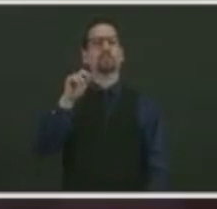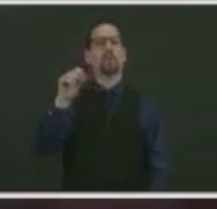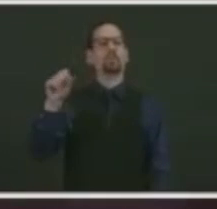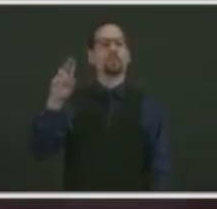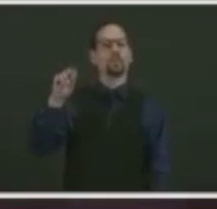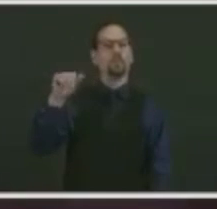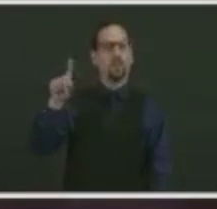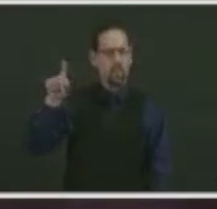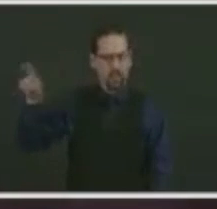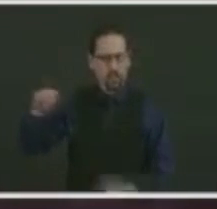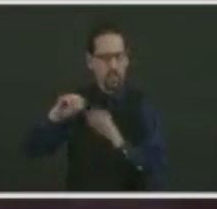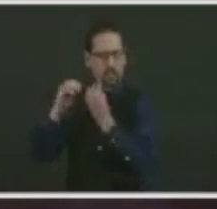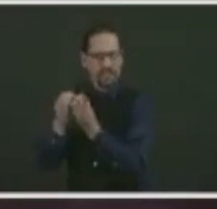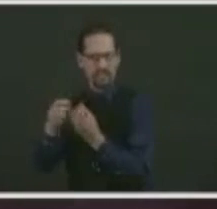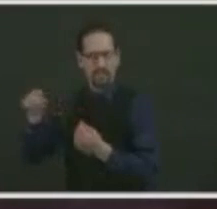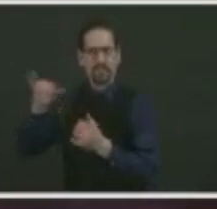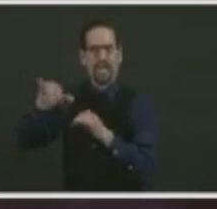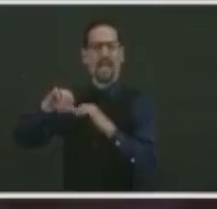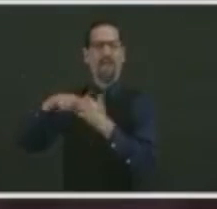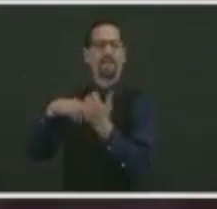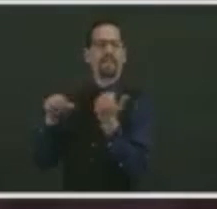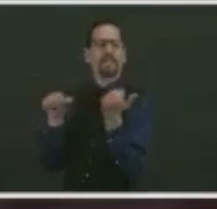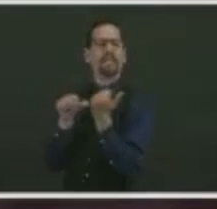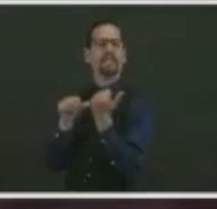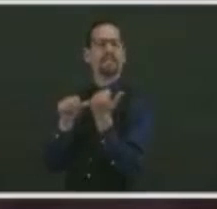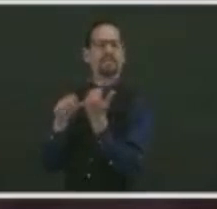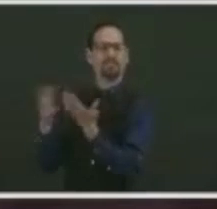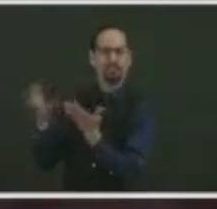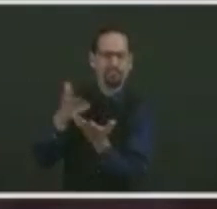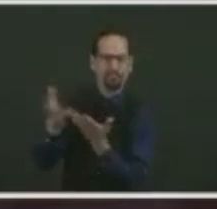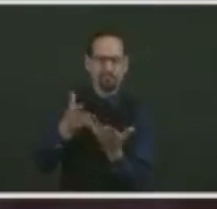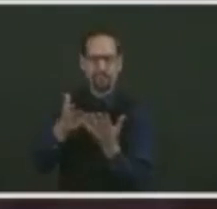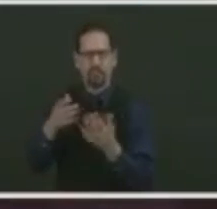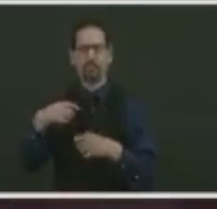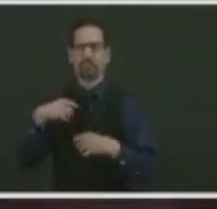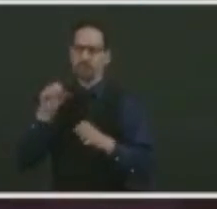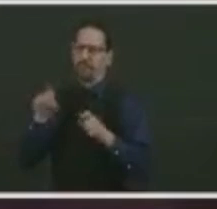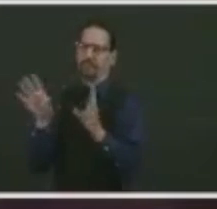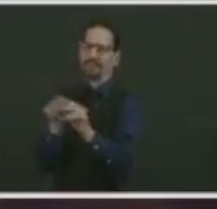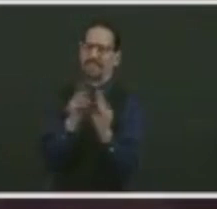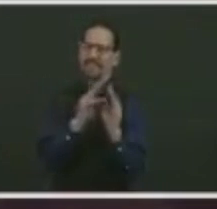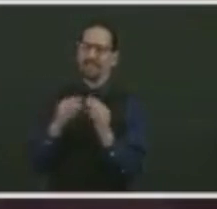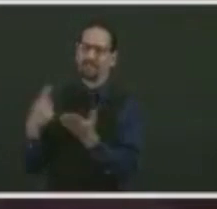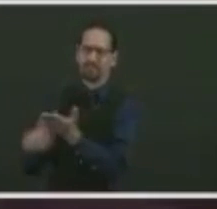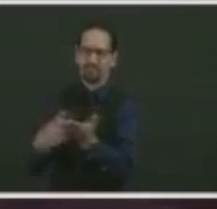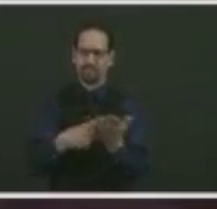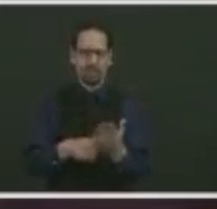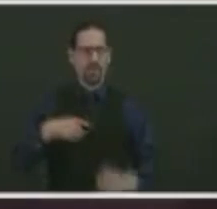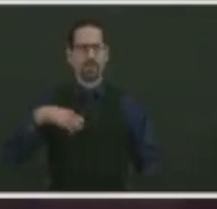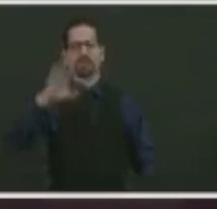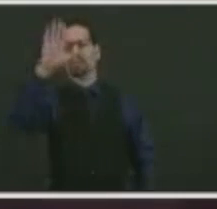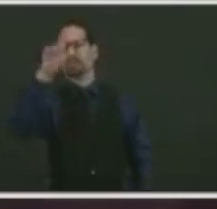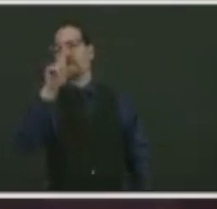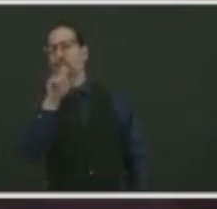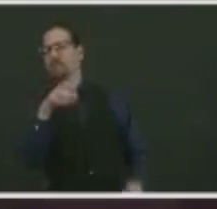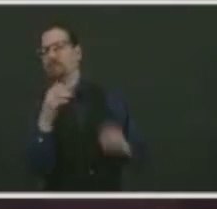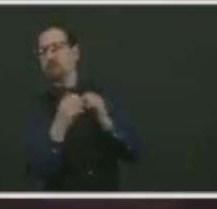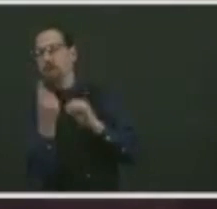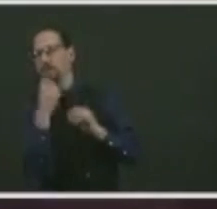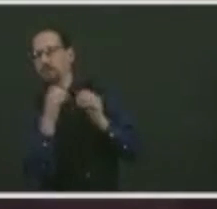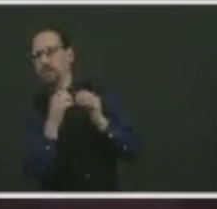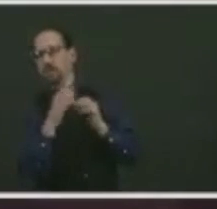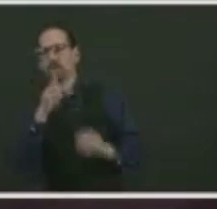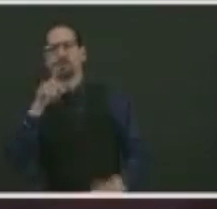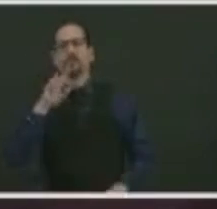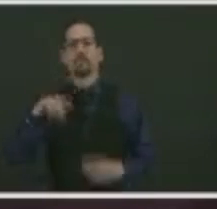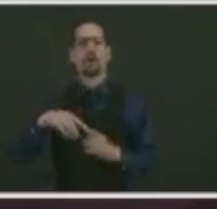know. I have no interest to cut anybody out. One last question about homelessness. Mm-hmm. We know the hotels for homeless people run out on